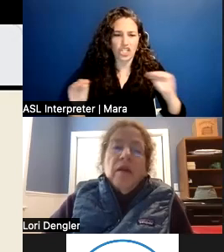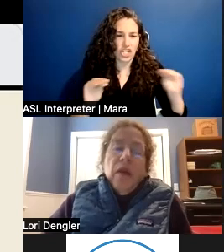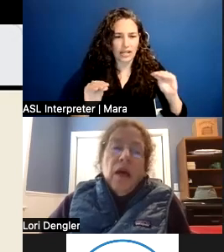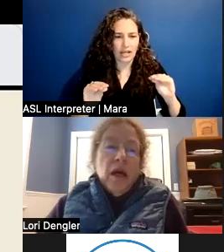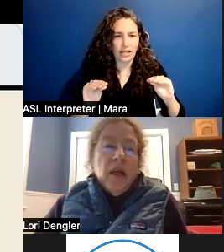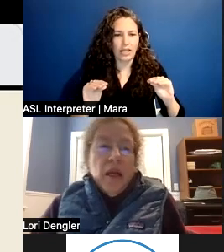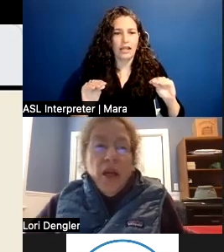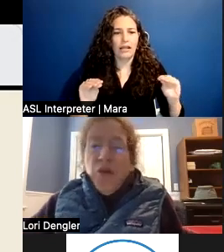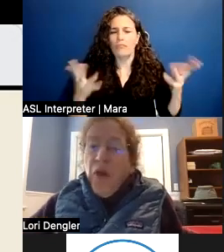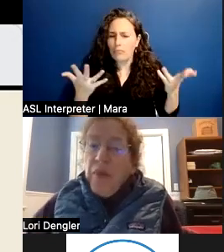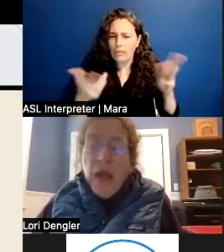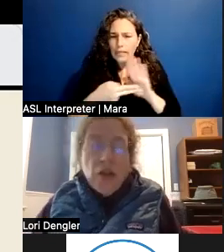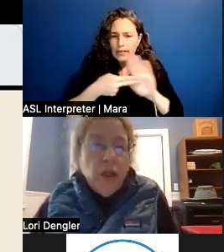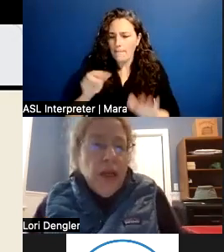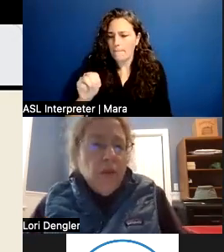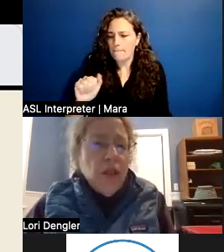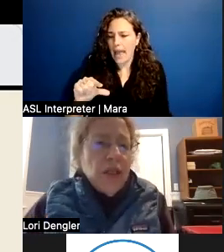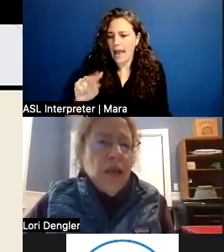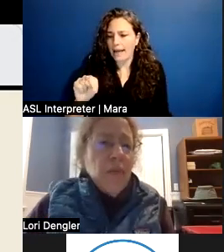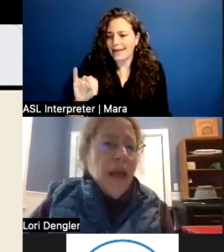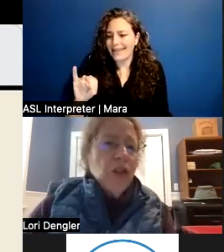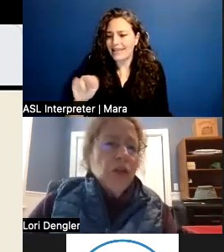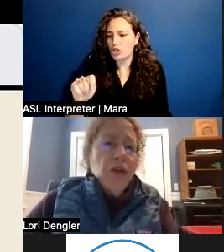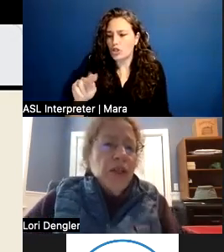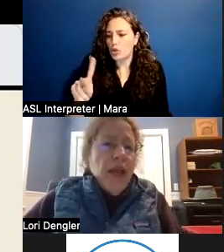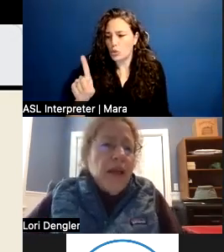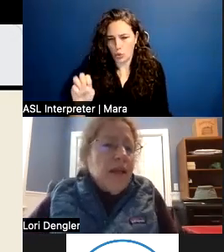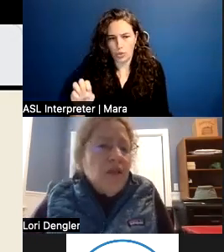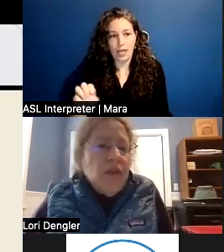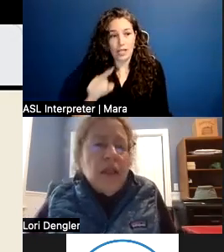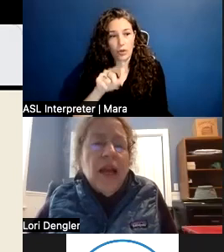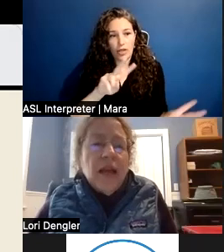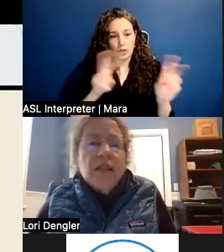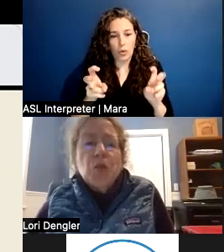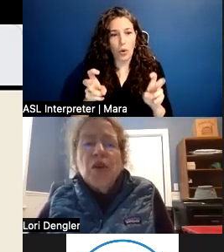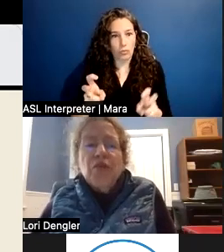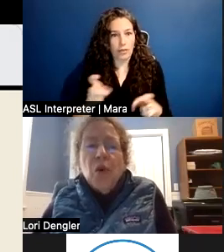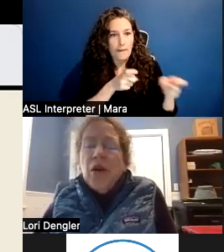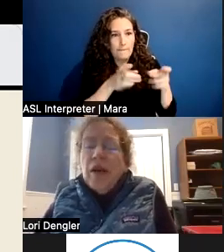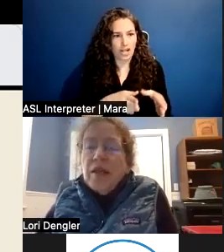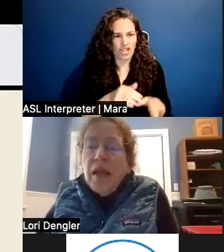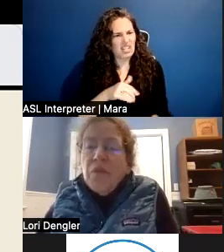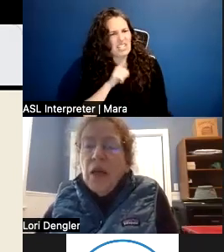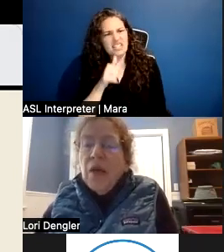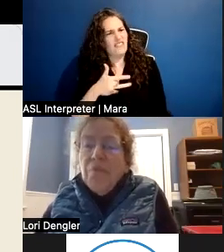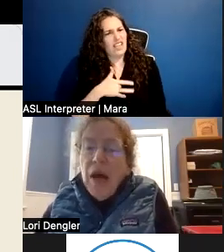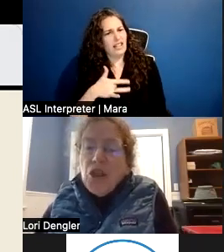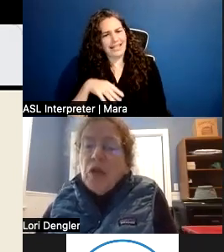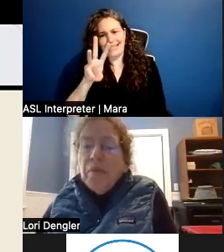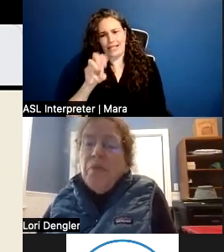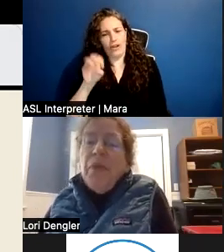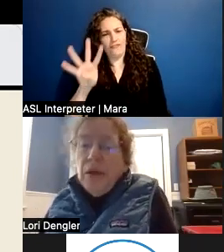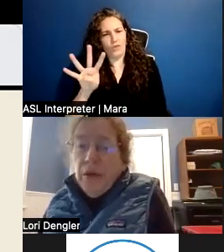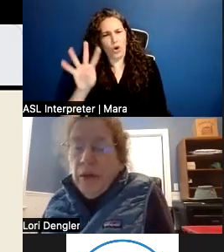quoting from actually an emergency manager who said it didn't feel like a 6.4, it seemed